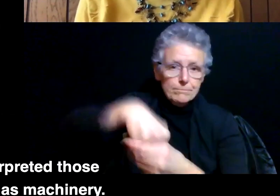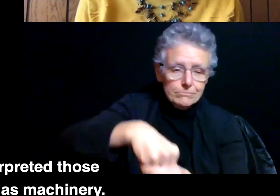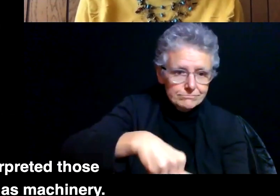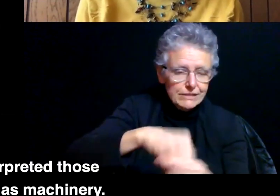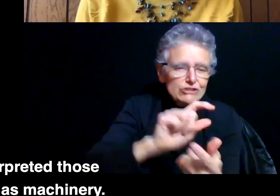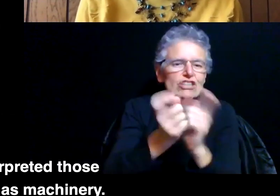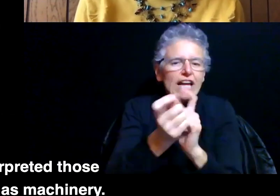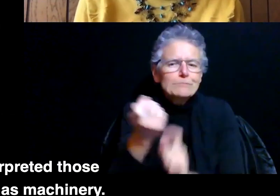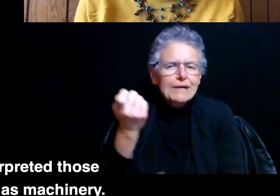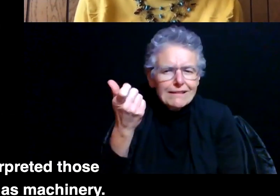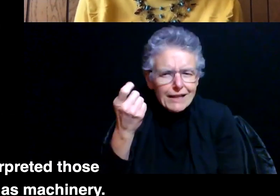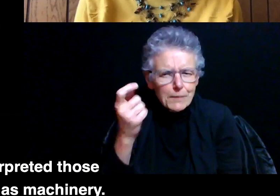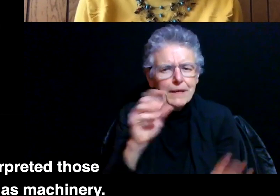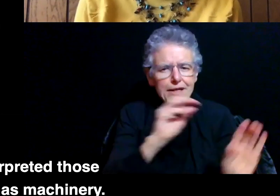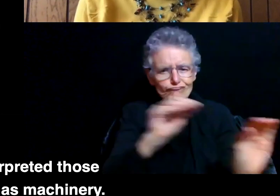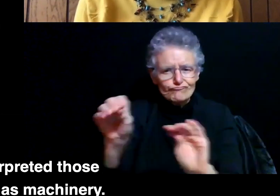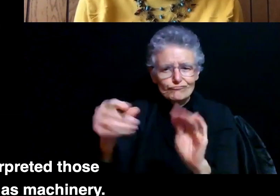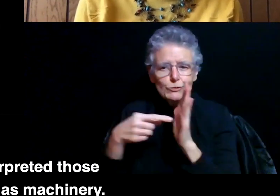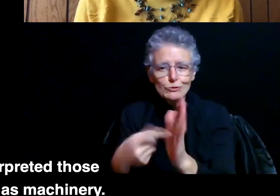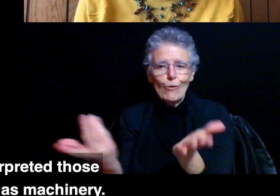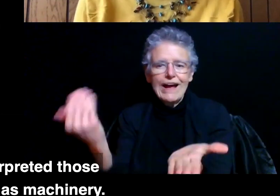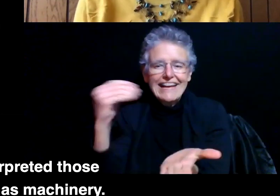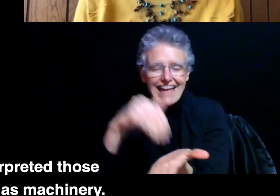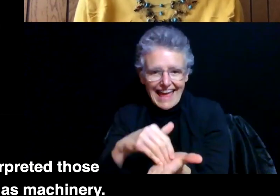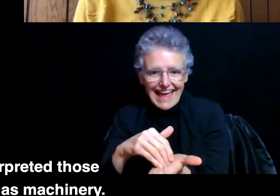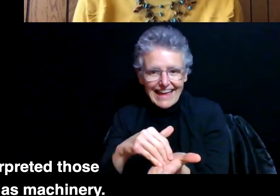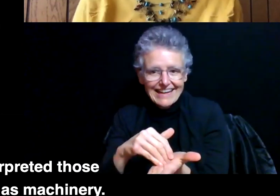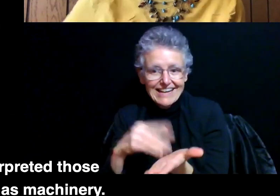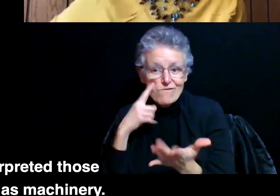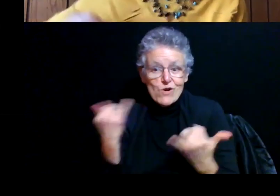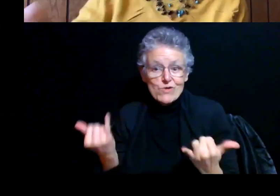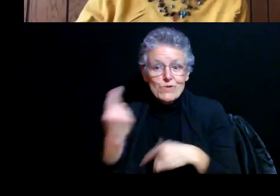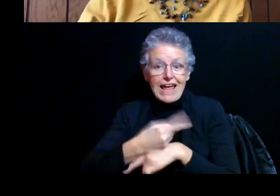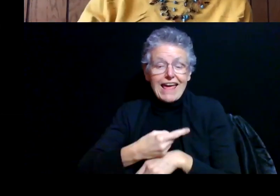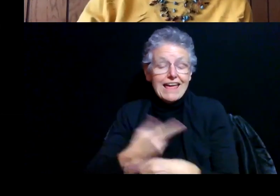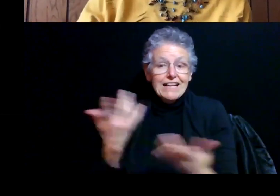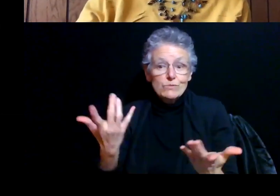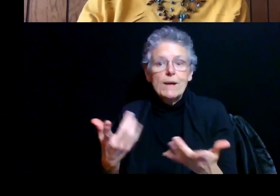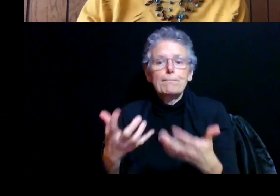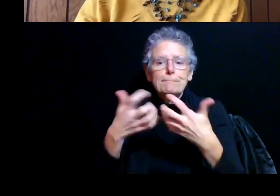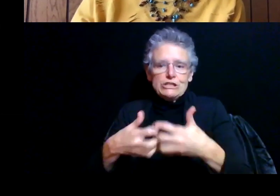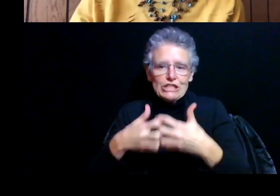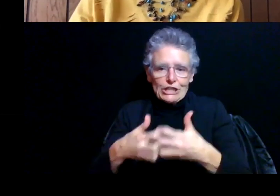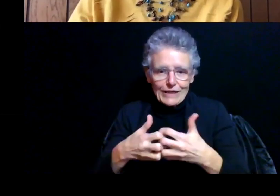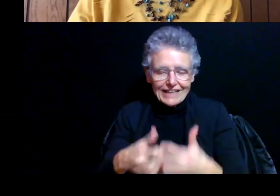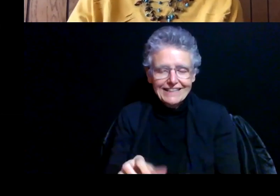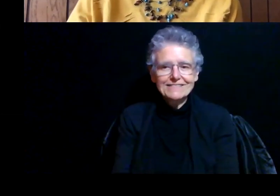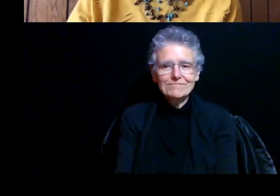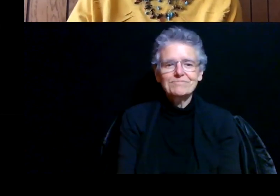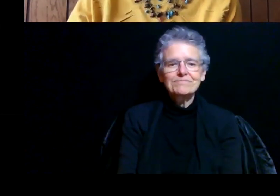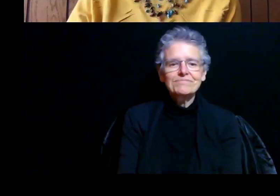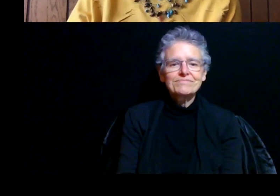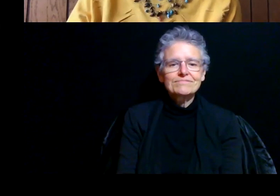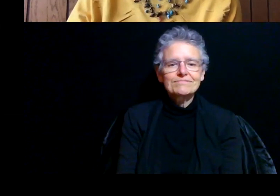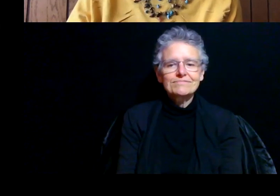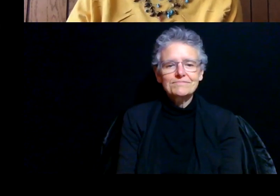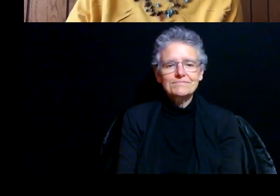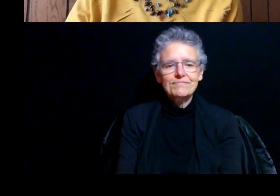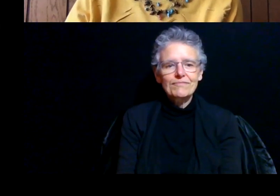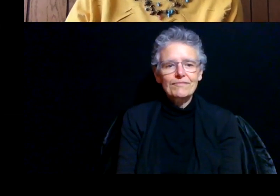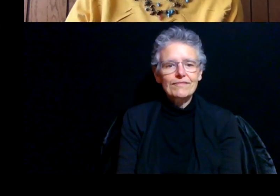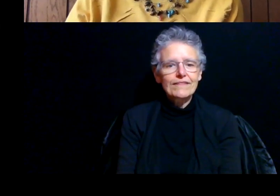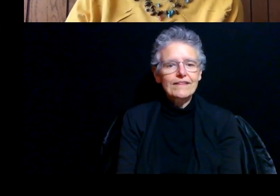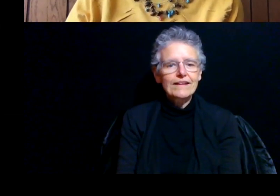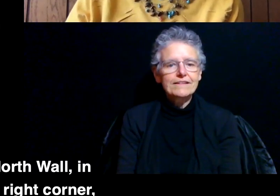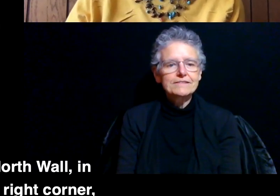reinterpreted those sculptures as machinery. New slide shows two photographs of the north